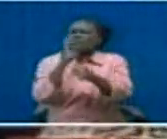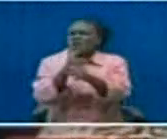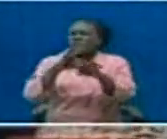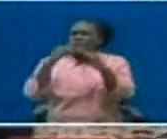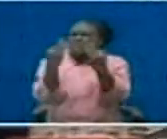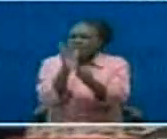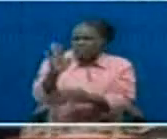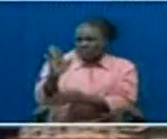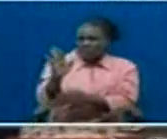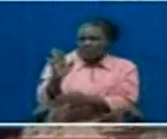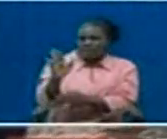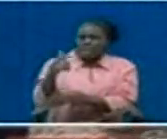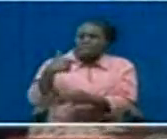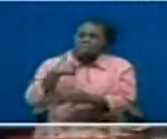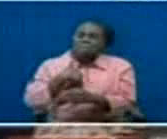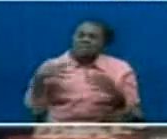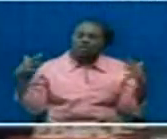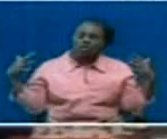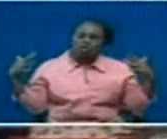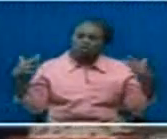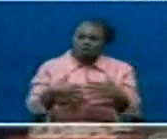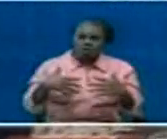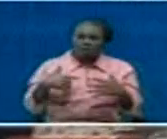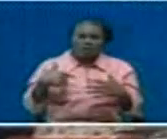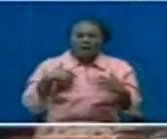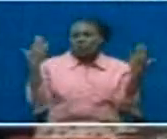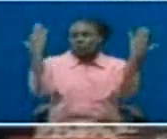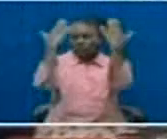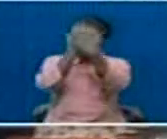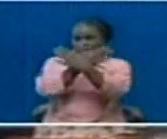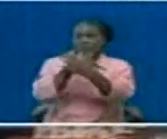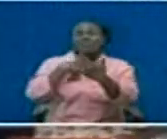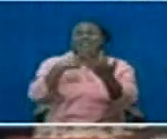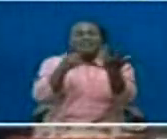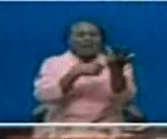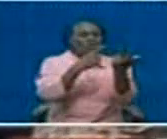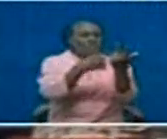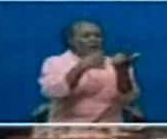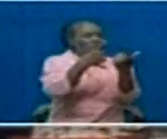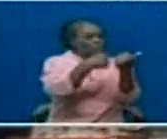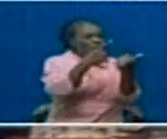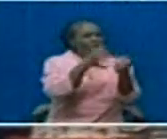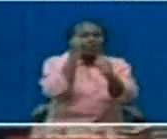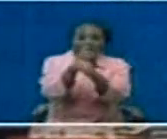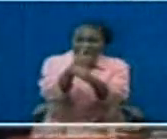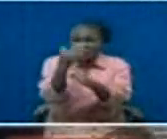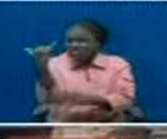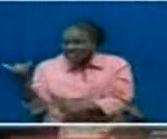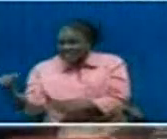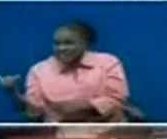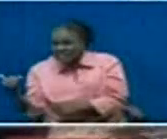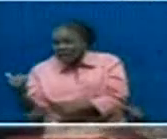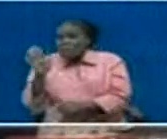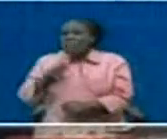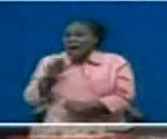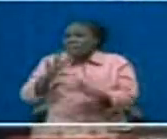family, I was shocked. Even at night, I was just sleeping and counting. 1, 2, 3, 4, 5, 12 plates. How does your